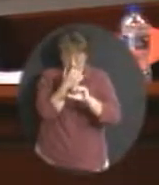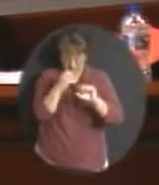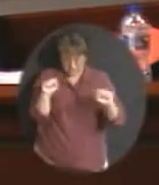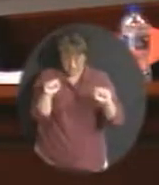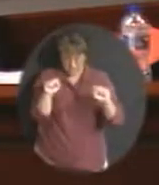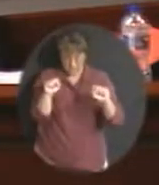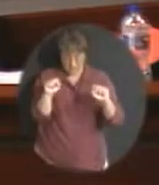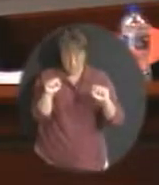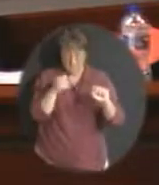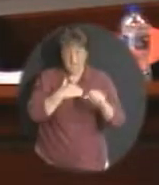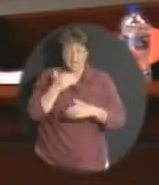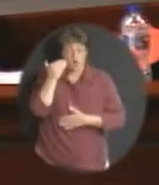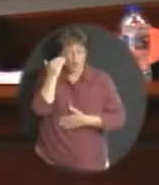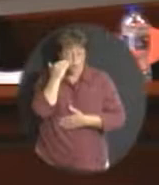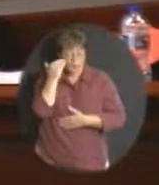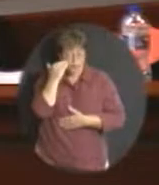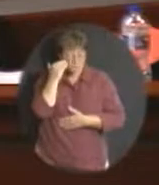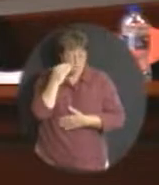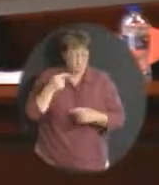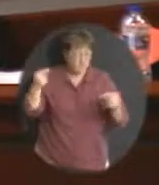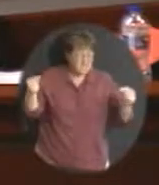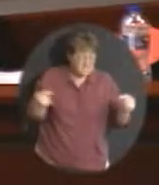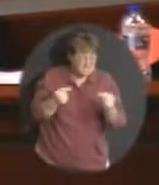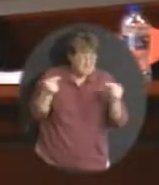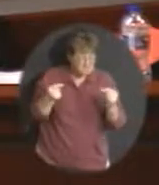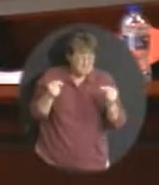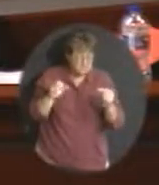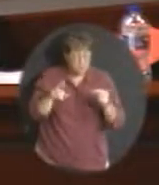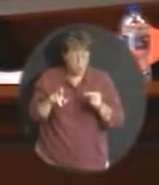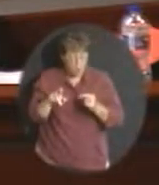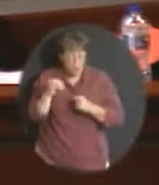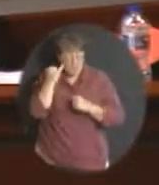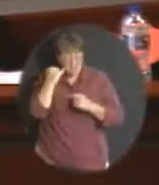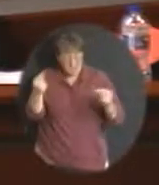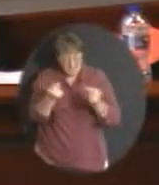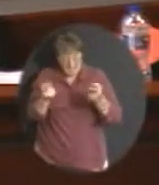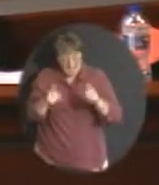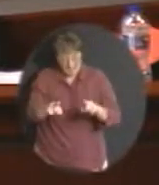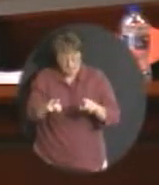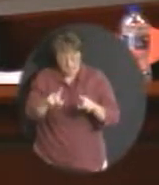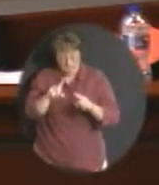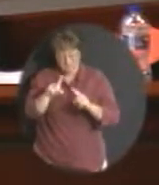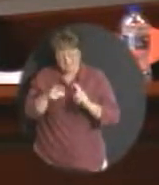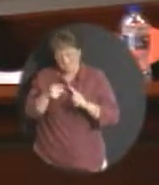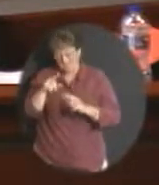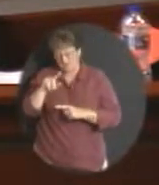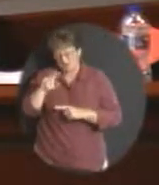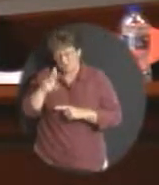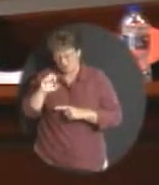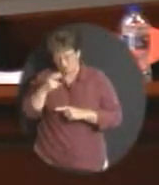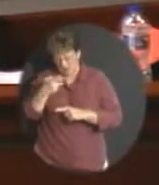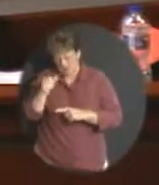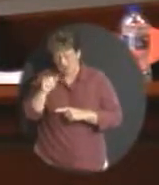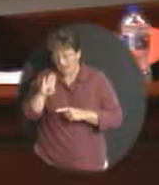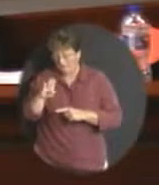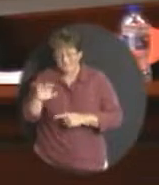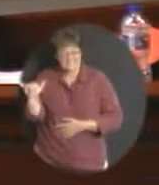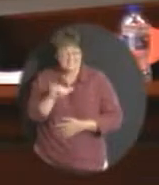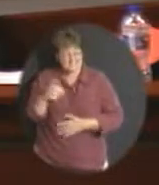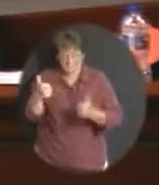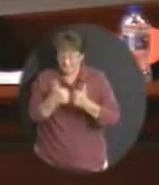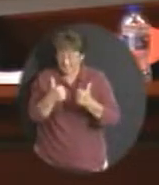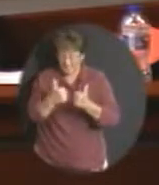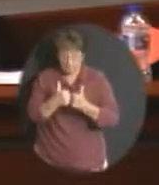and awareness again of injuries and rehabbing of those injuries, but also all of our games. We have those people available on the